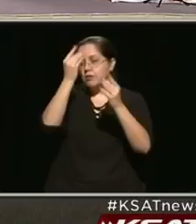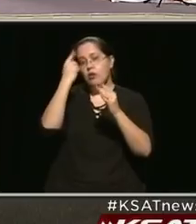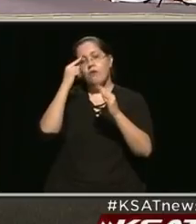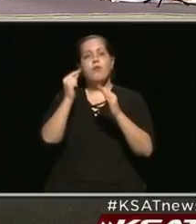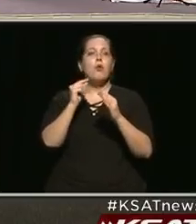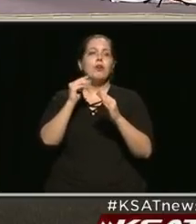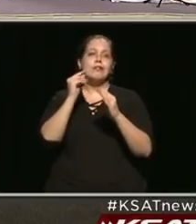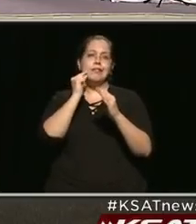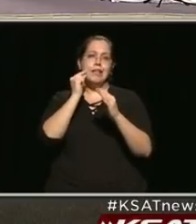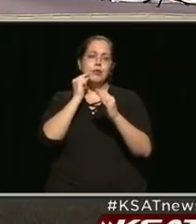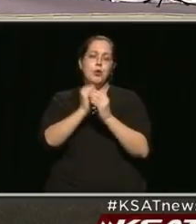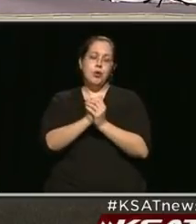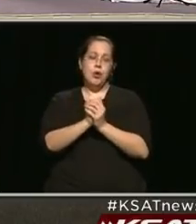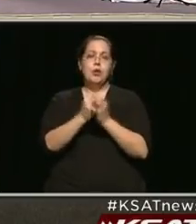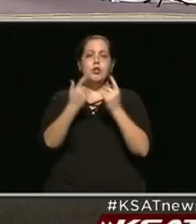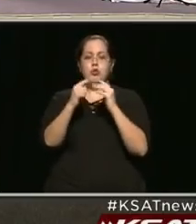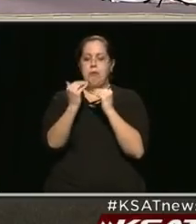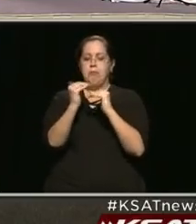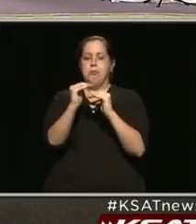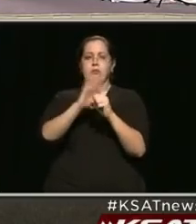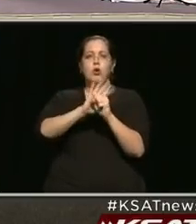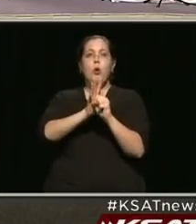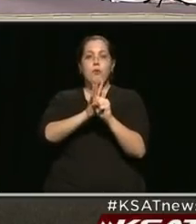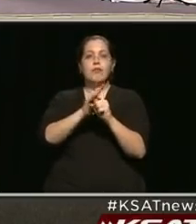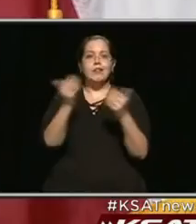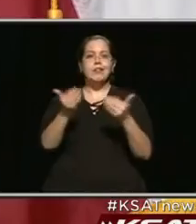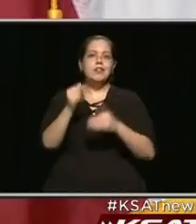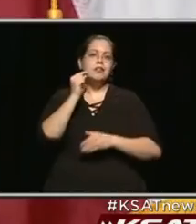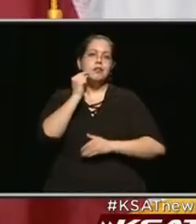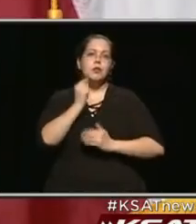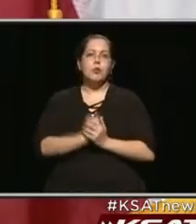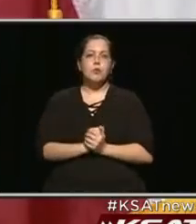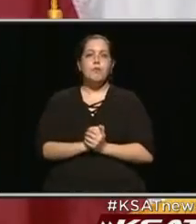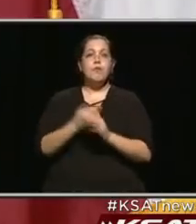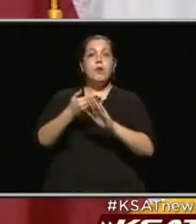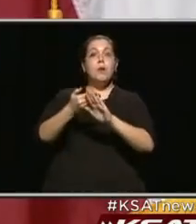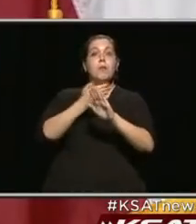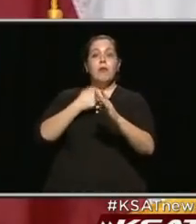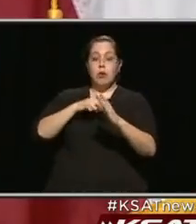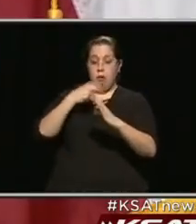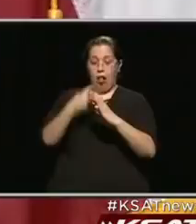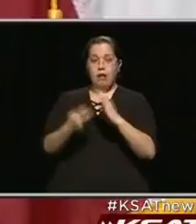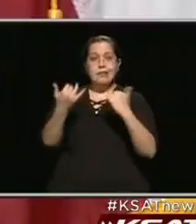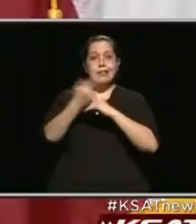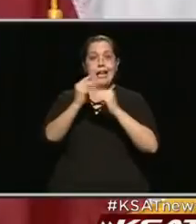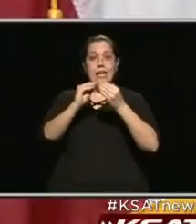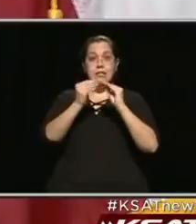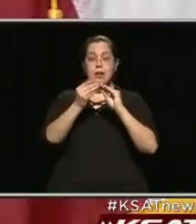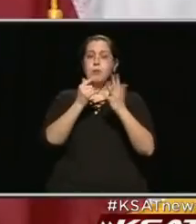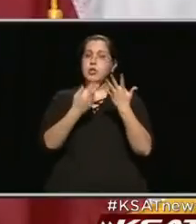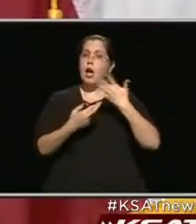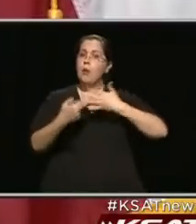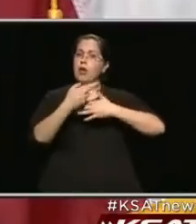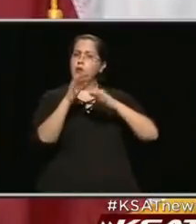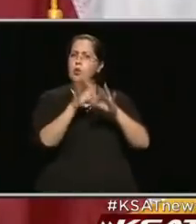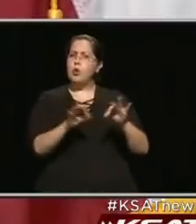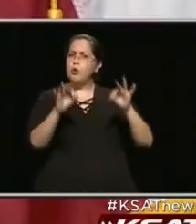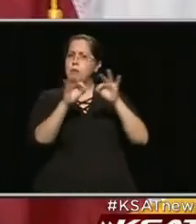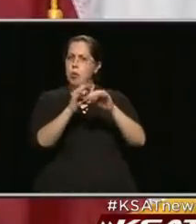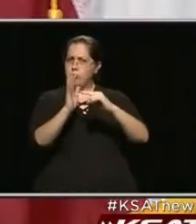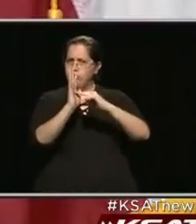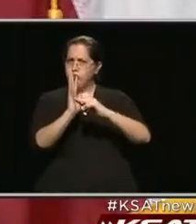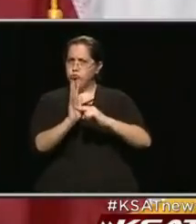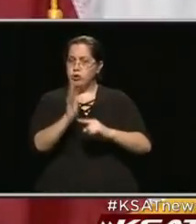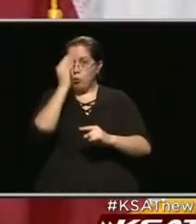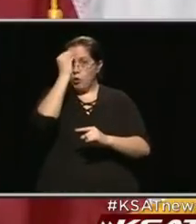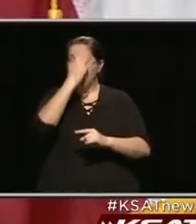and the county's effort to contain COVID-19 in San Antonio. Before we get into today's numbers, let's go over those key indicators that we told you we'd